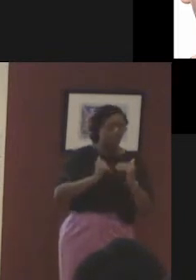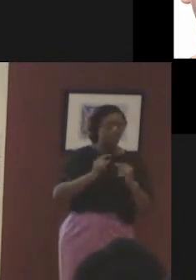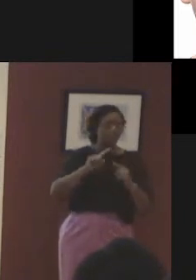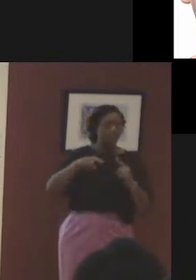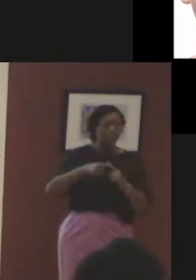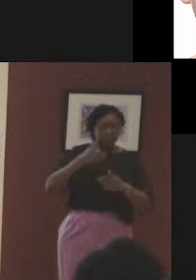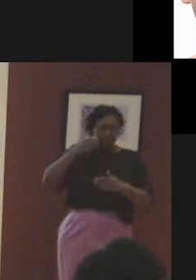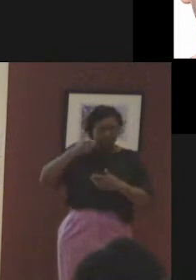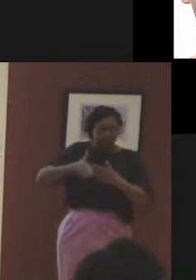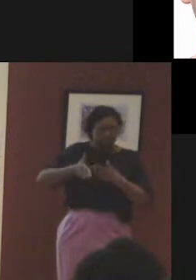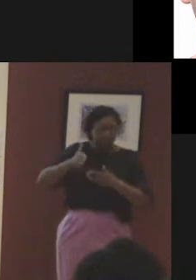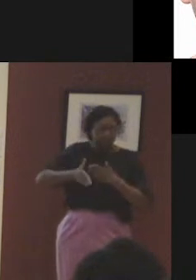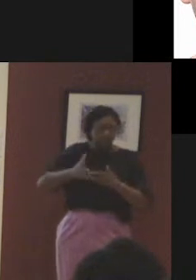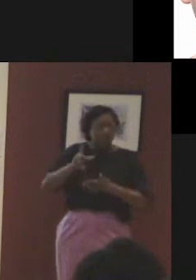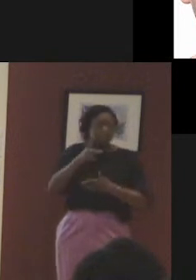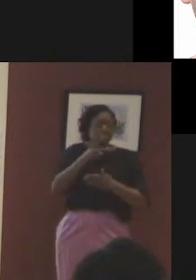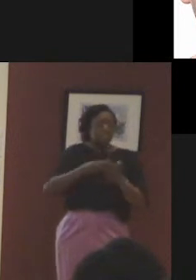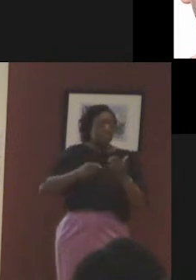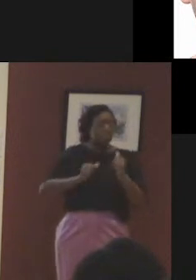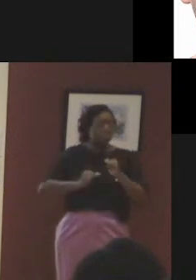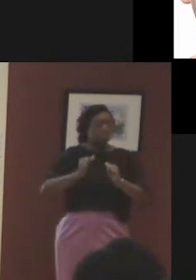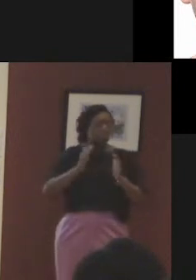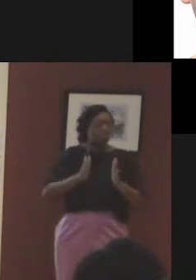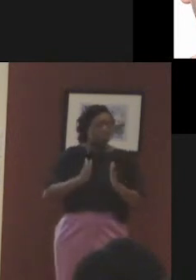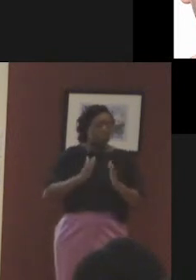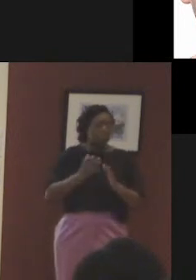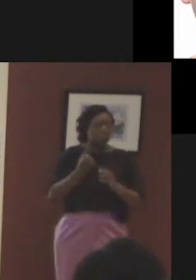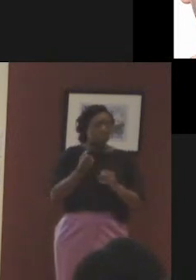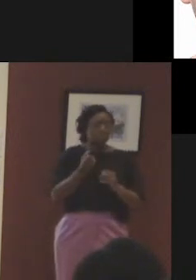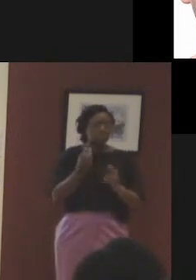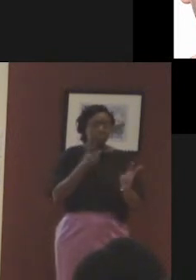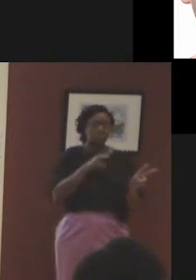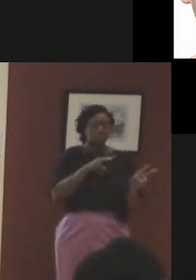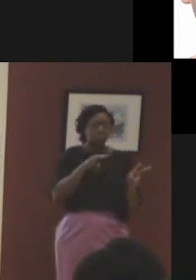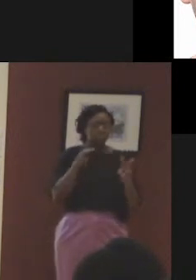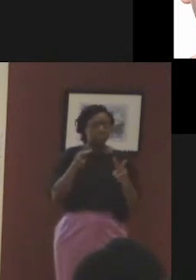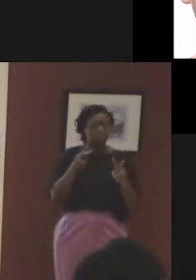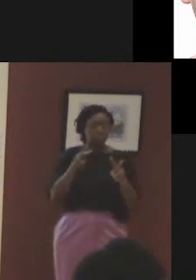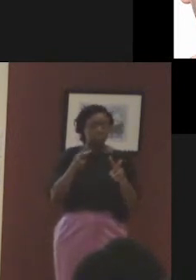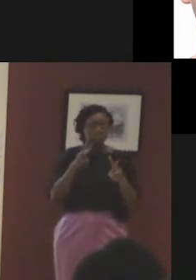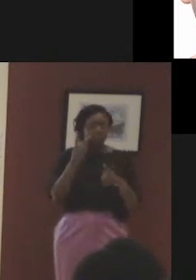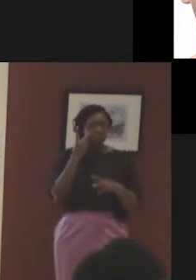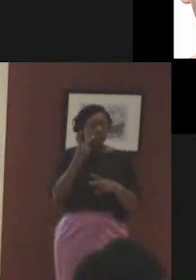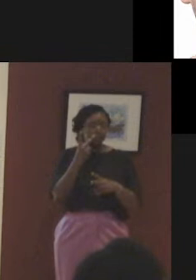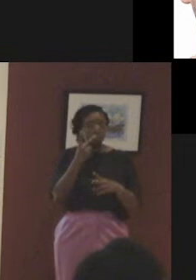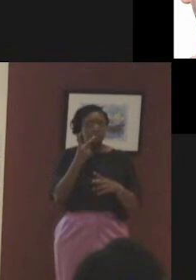to an end and both performers turn their gaze toward the camera.